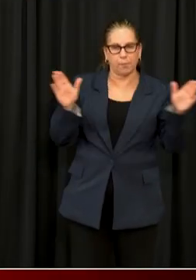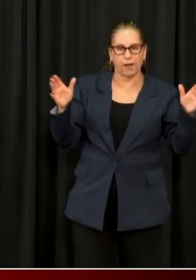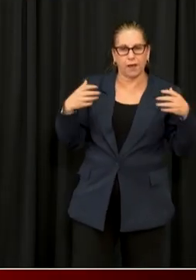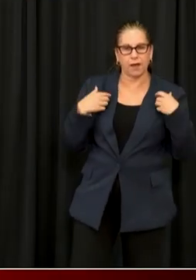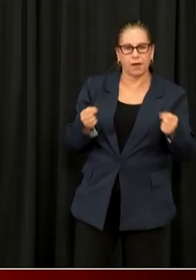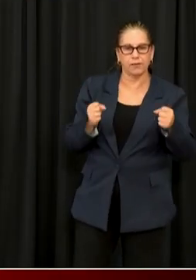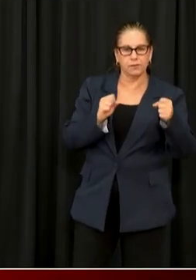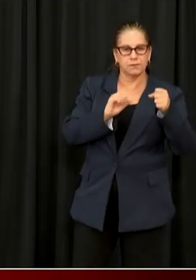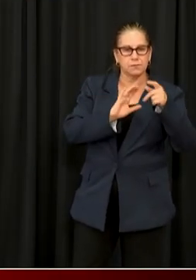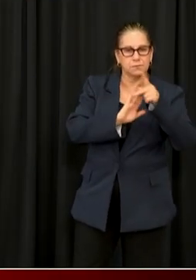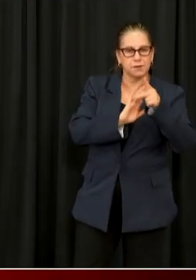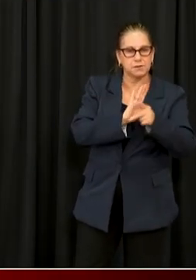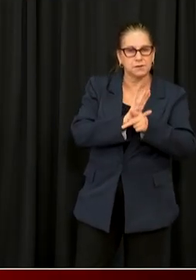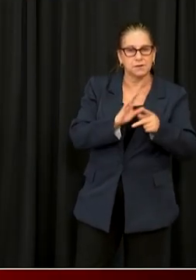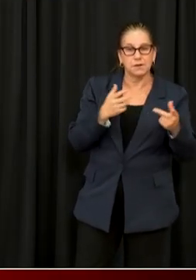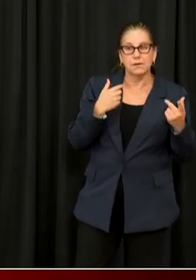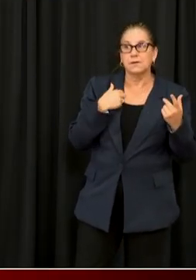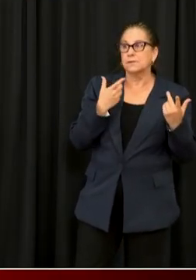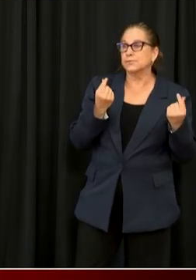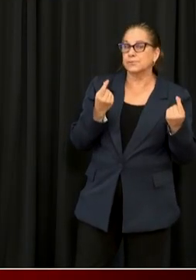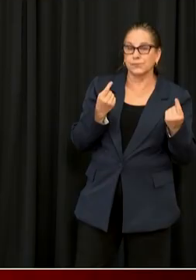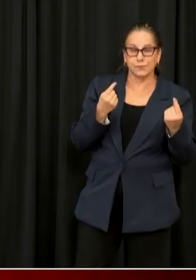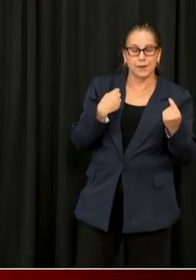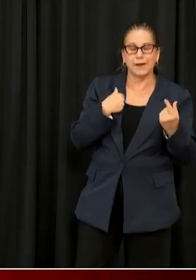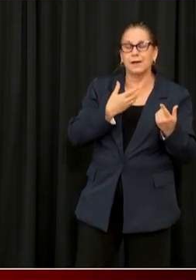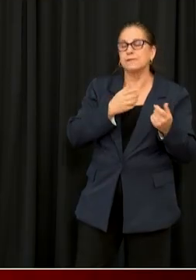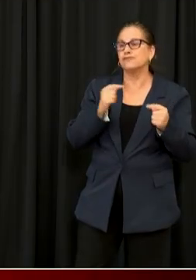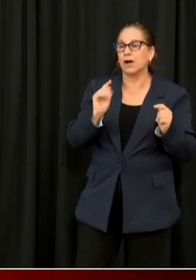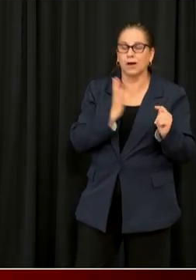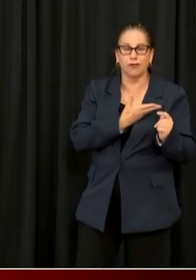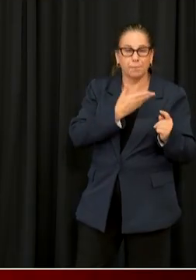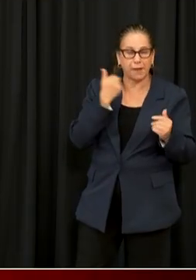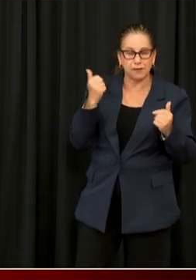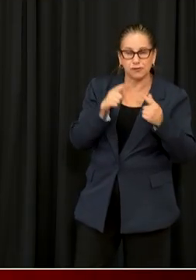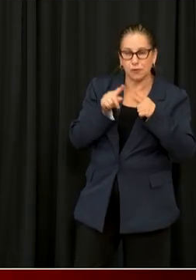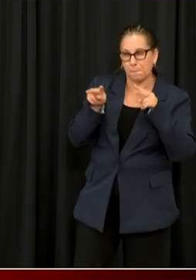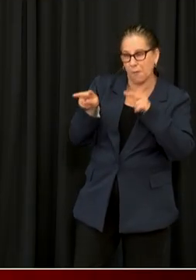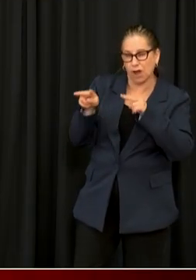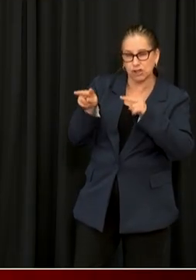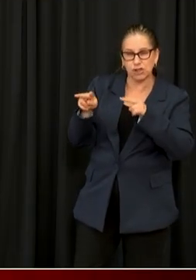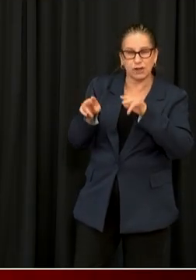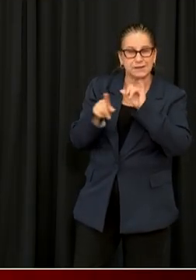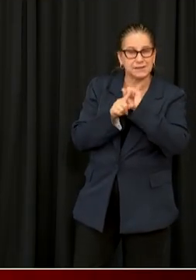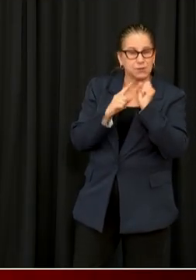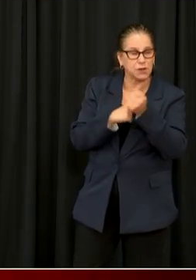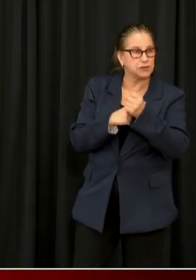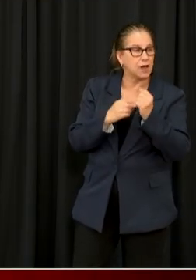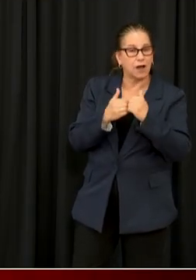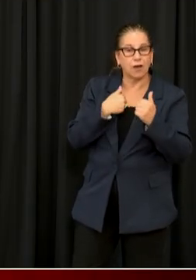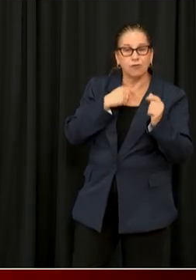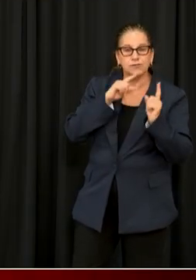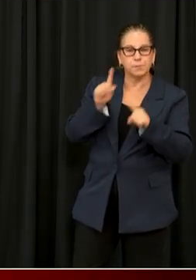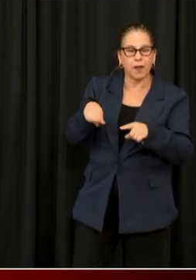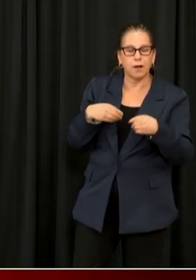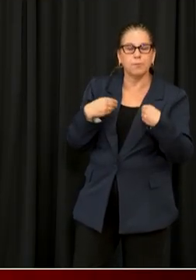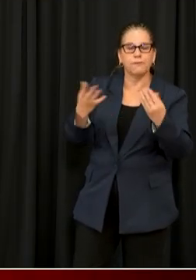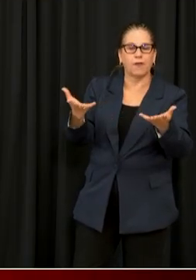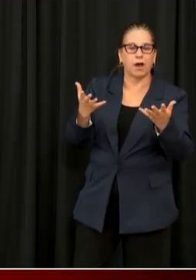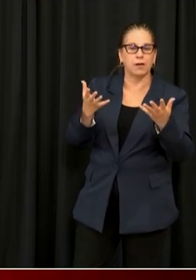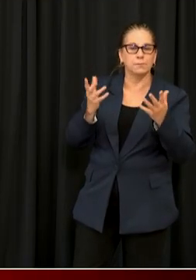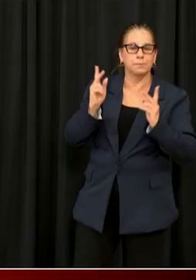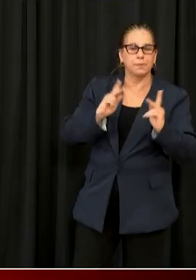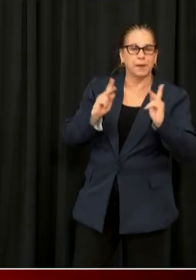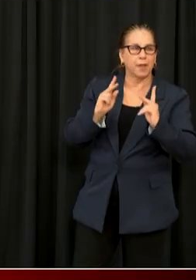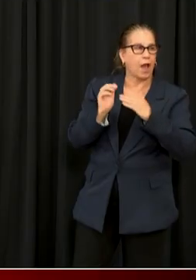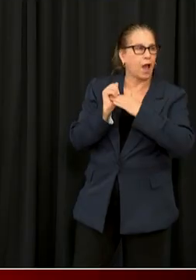to monitor the situation. We have in the district responded by providing people the best guidance we